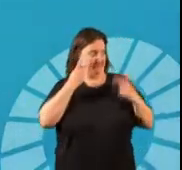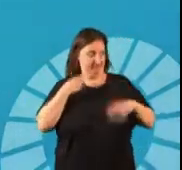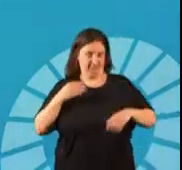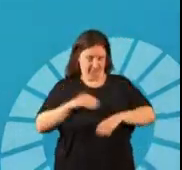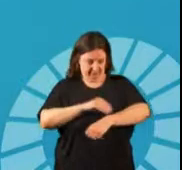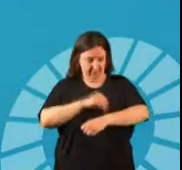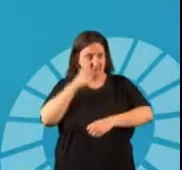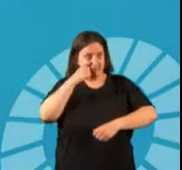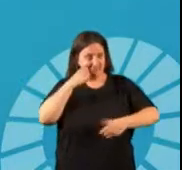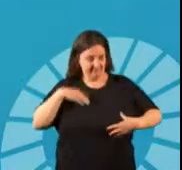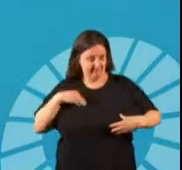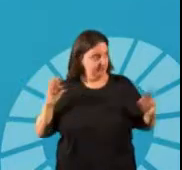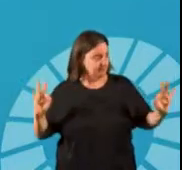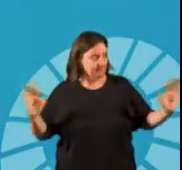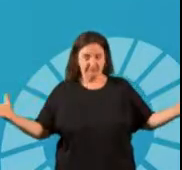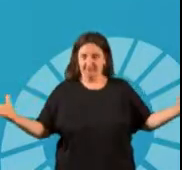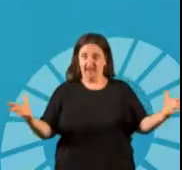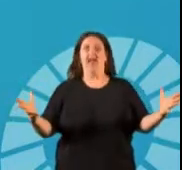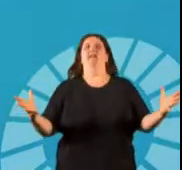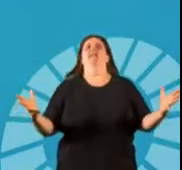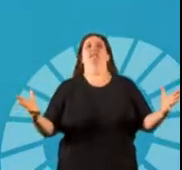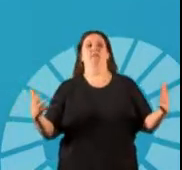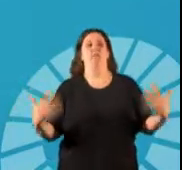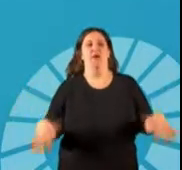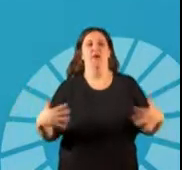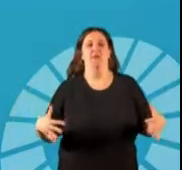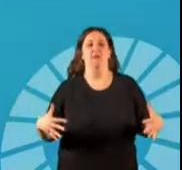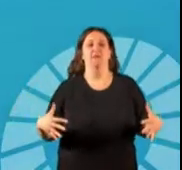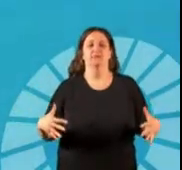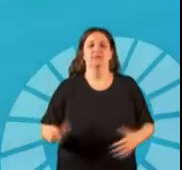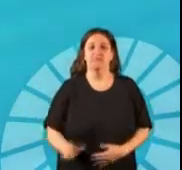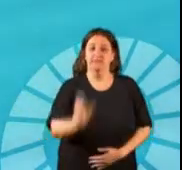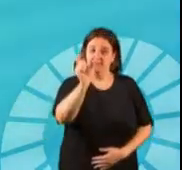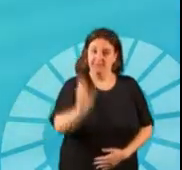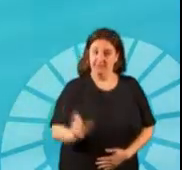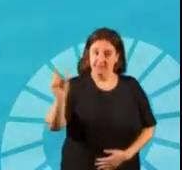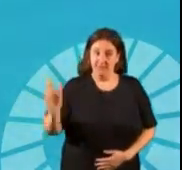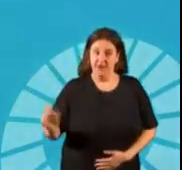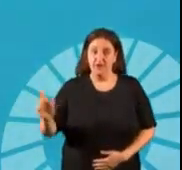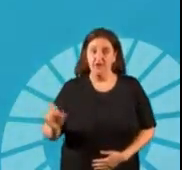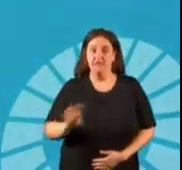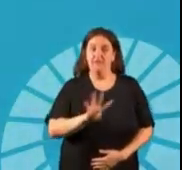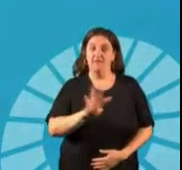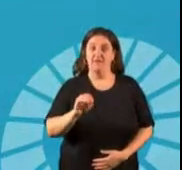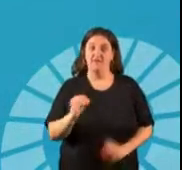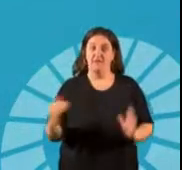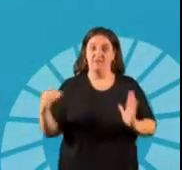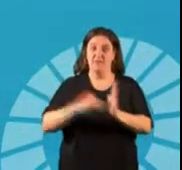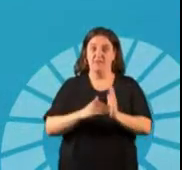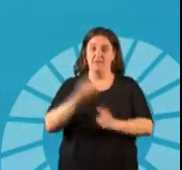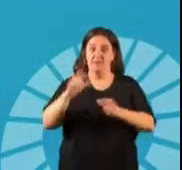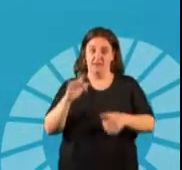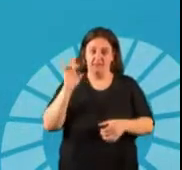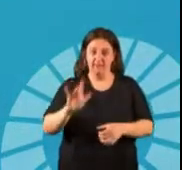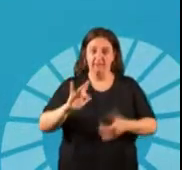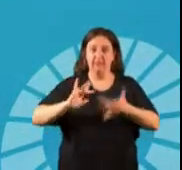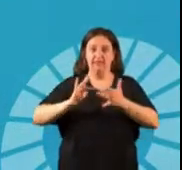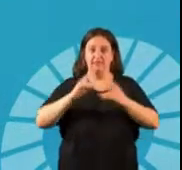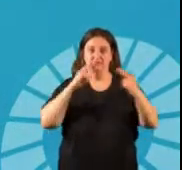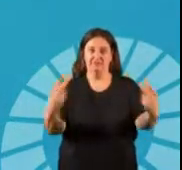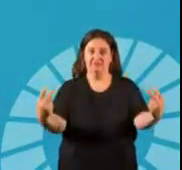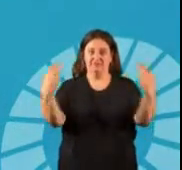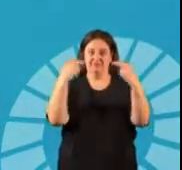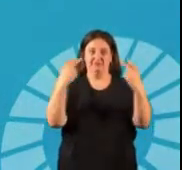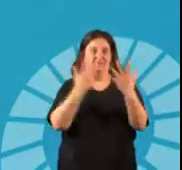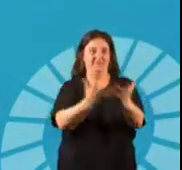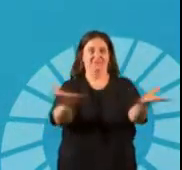people online. And your commitment to this issue over time is commendable. You know, it is better today to be born a girl